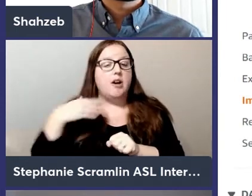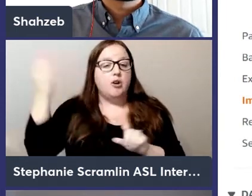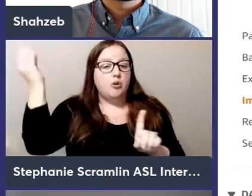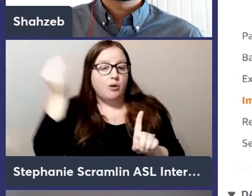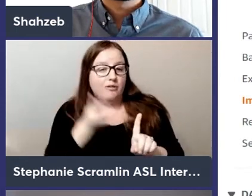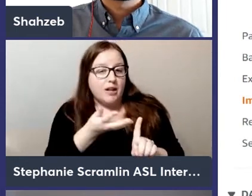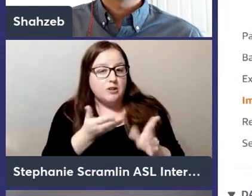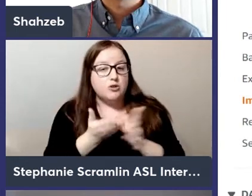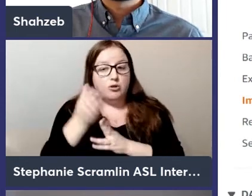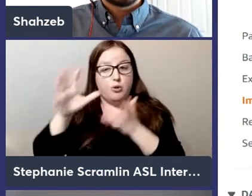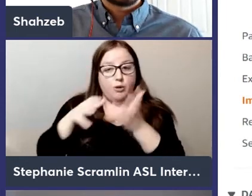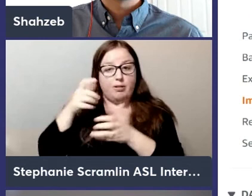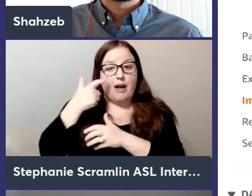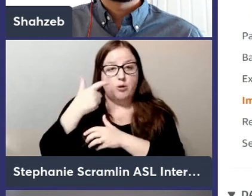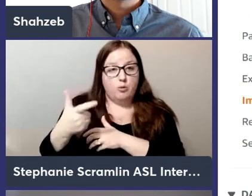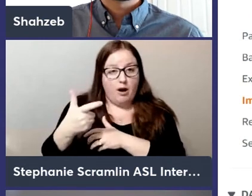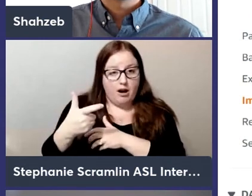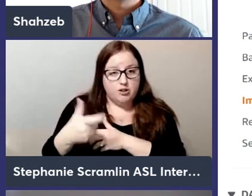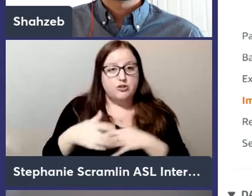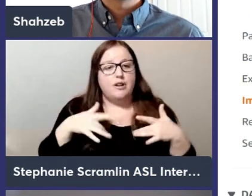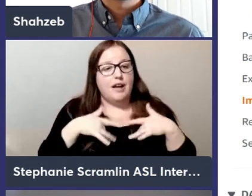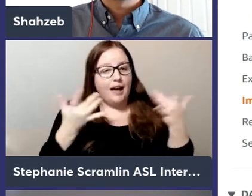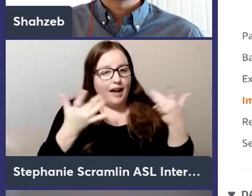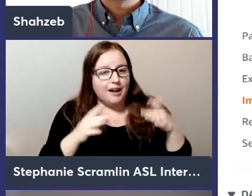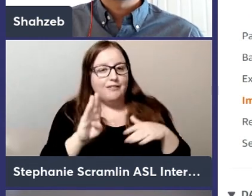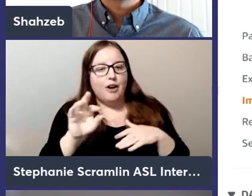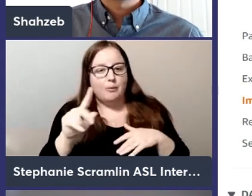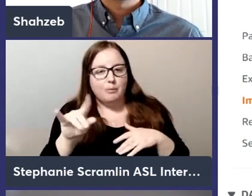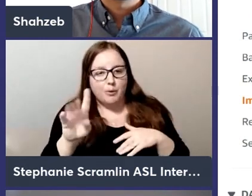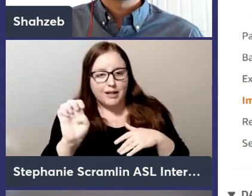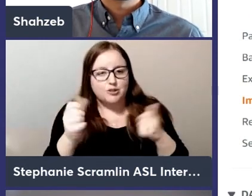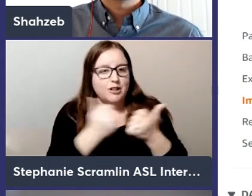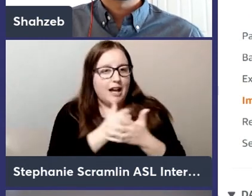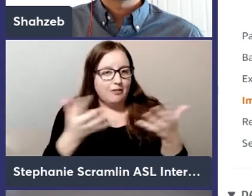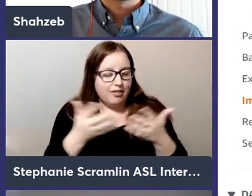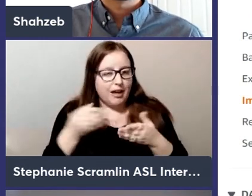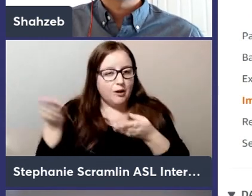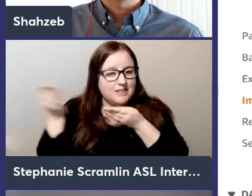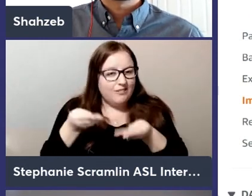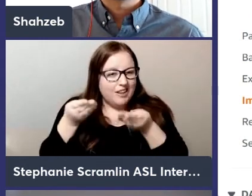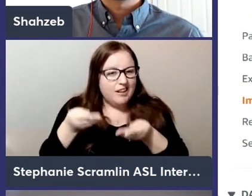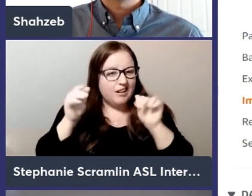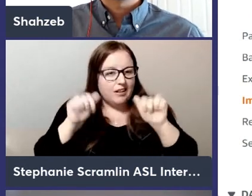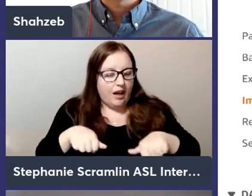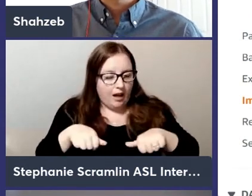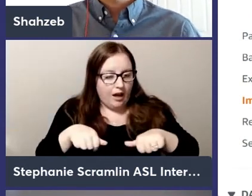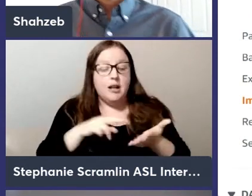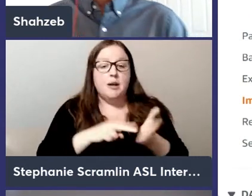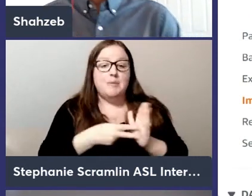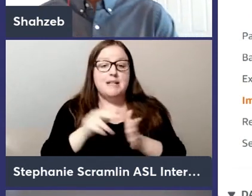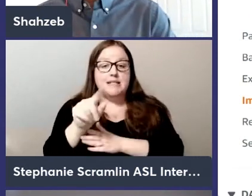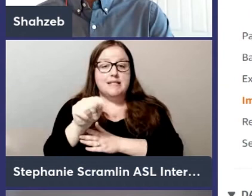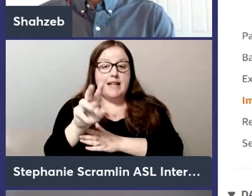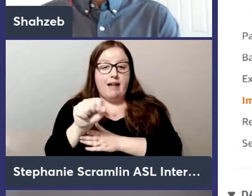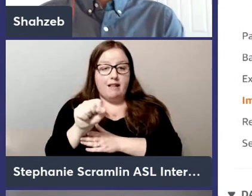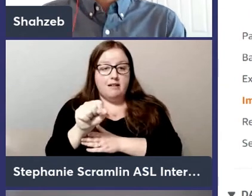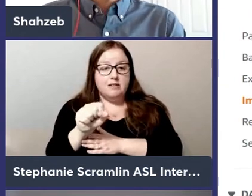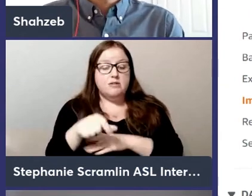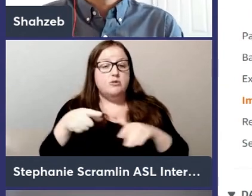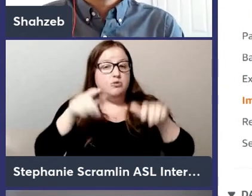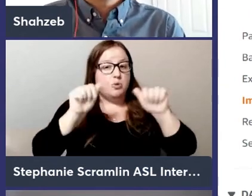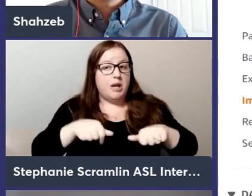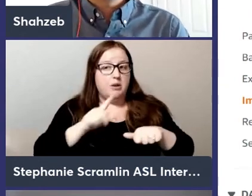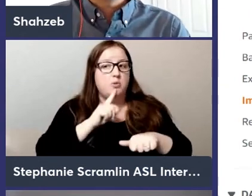through CloudWatch events and EventBridge and all the other things that CloudWatch can feed into. So you can get the status, pretty